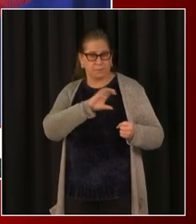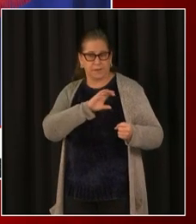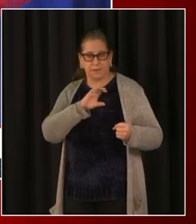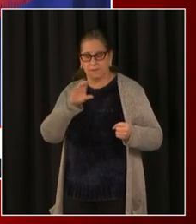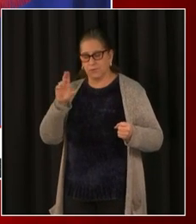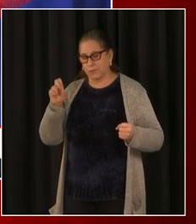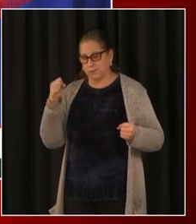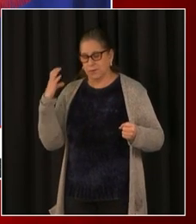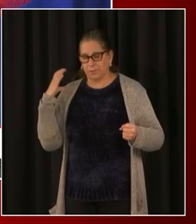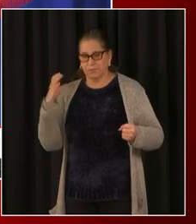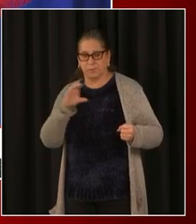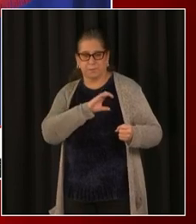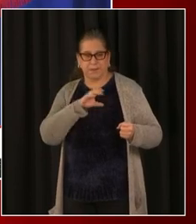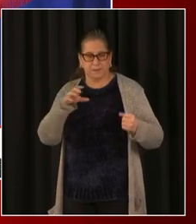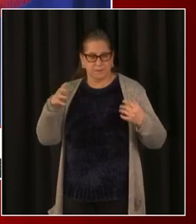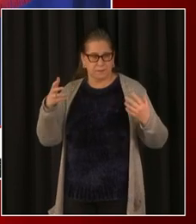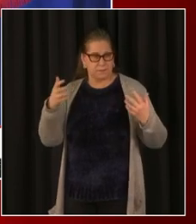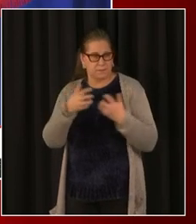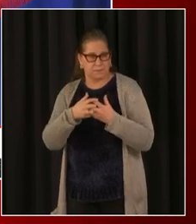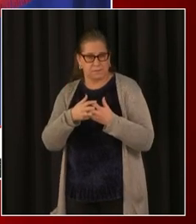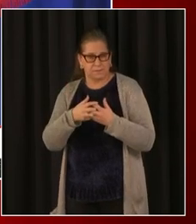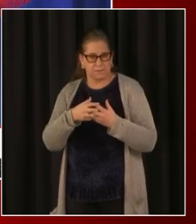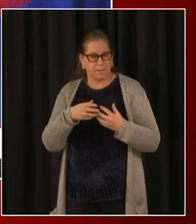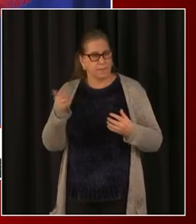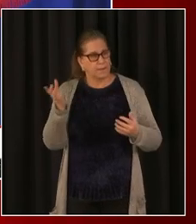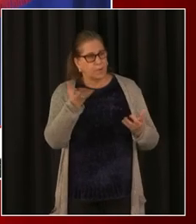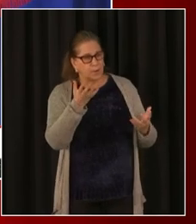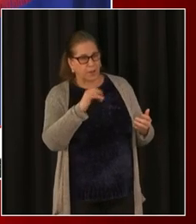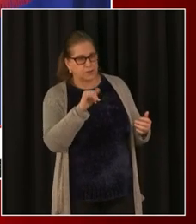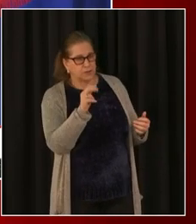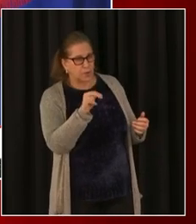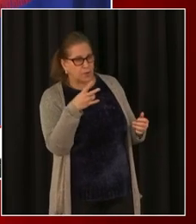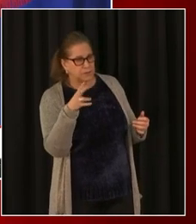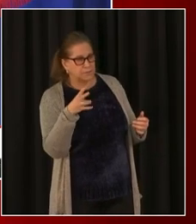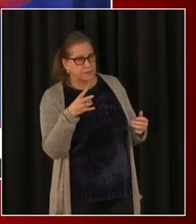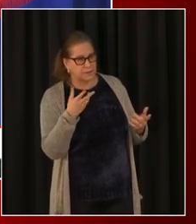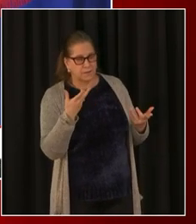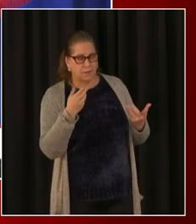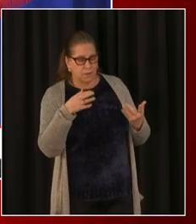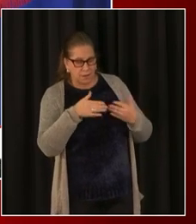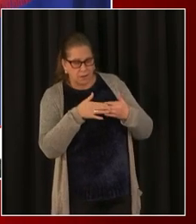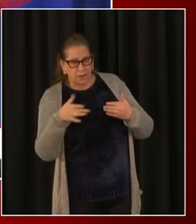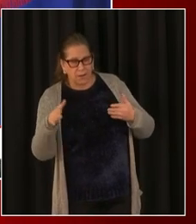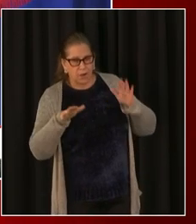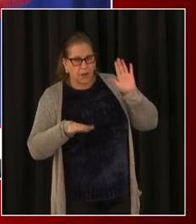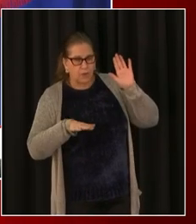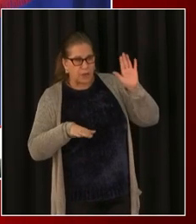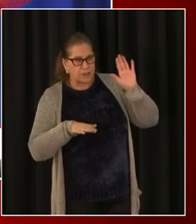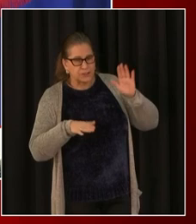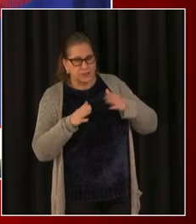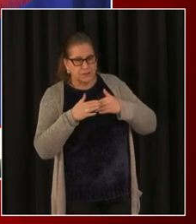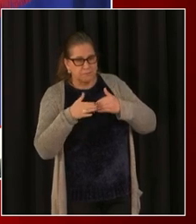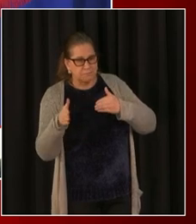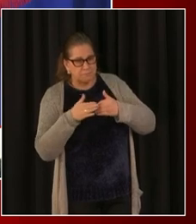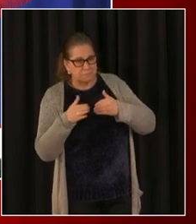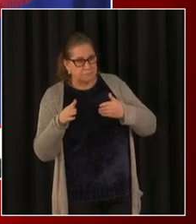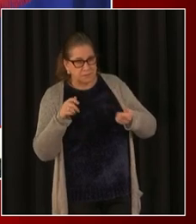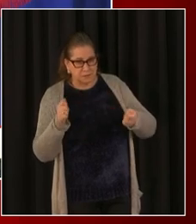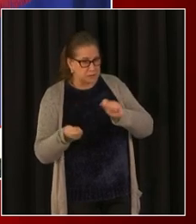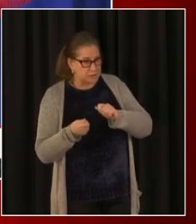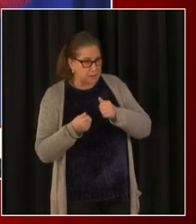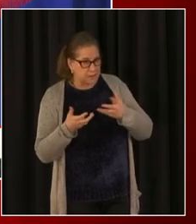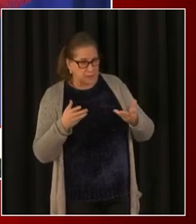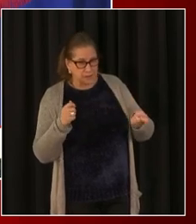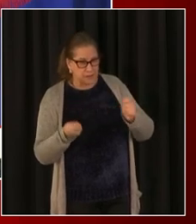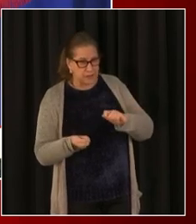the 17th, also around the inauguration? What needs to change in order to make sure that something like this does